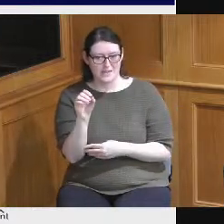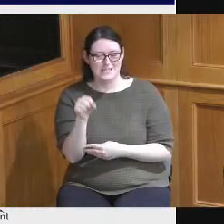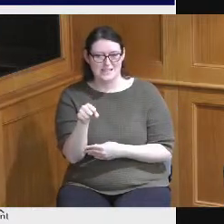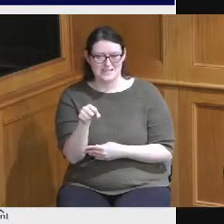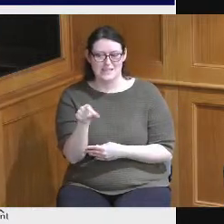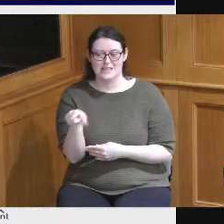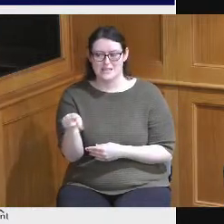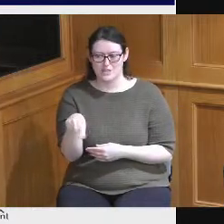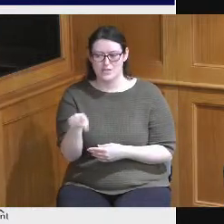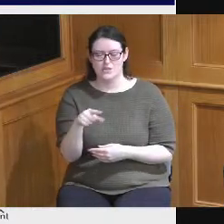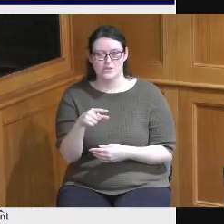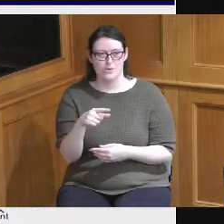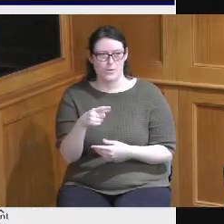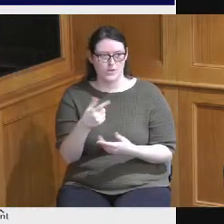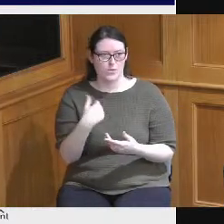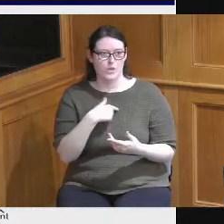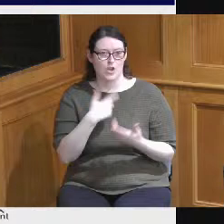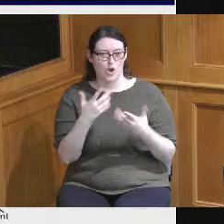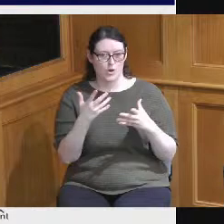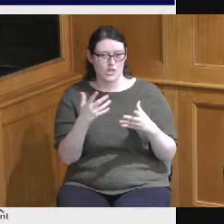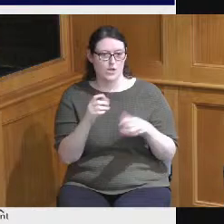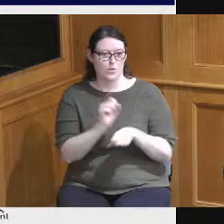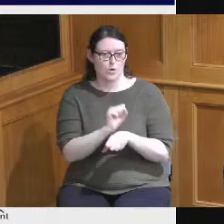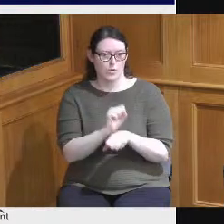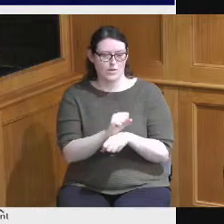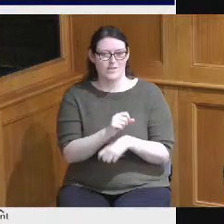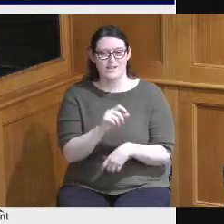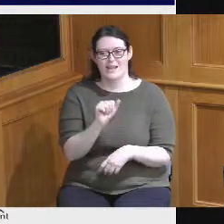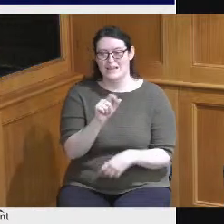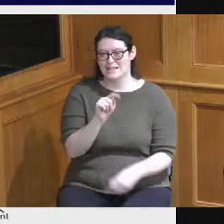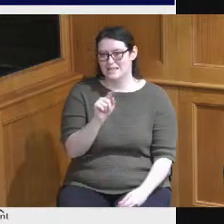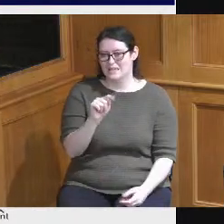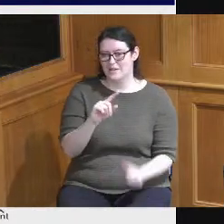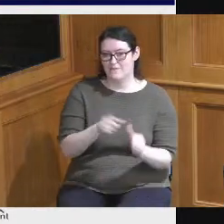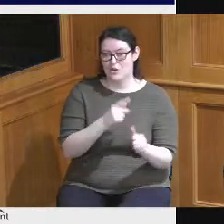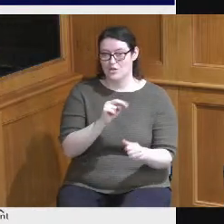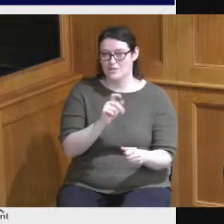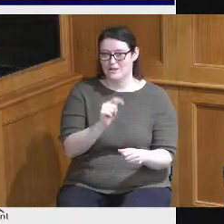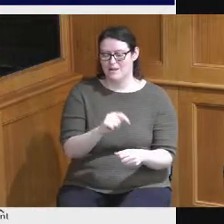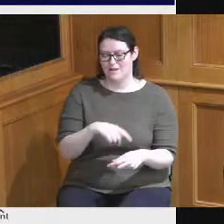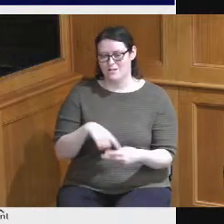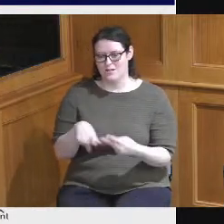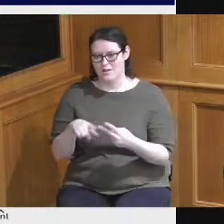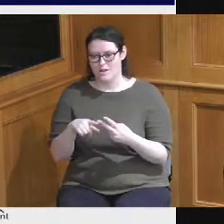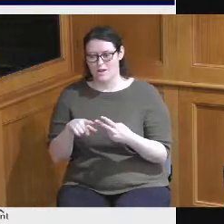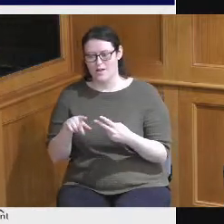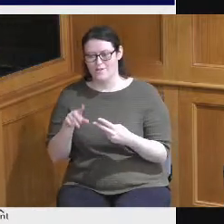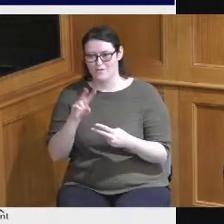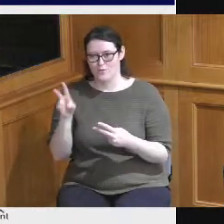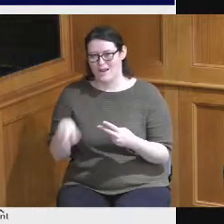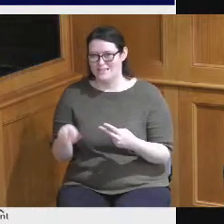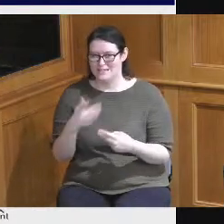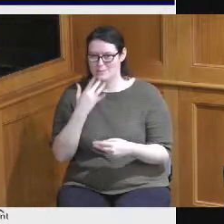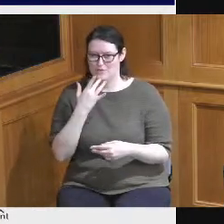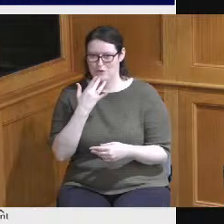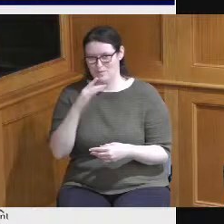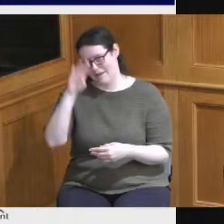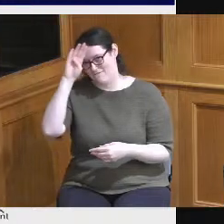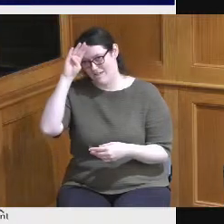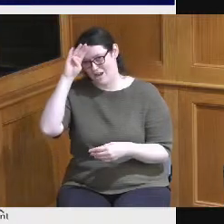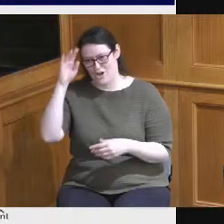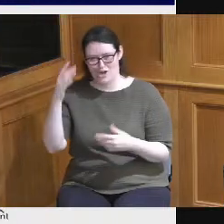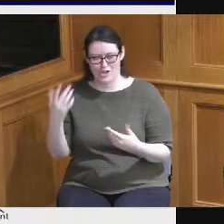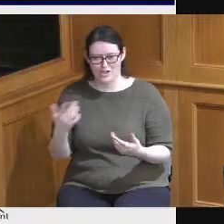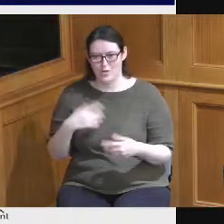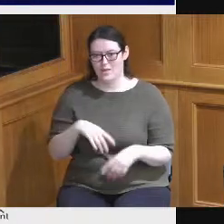that we work with. So like AT&T, FirstNet, Verizon's preferred like police and fire network for like live streaming of the